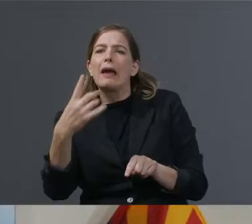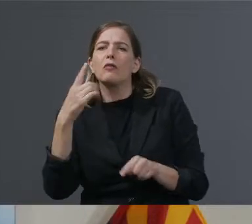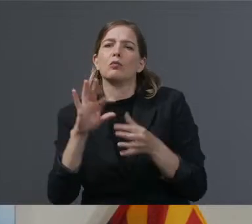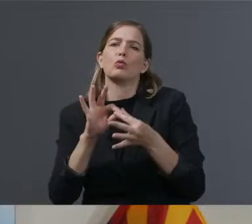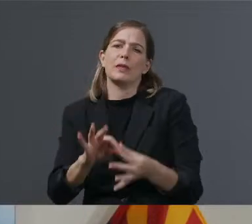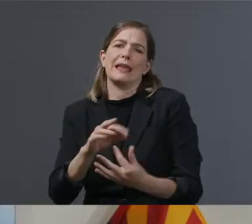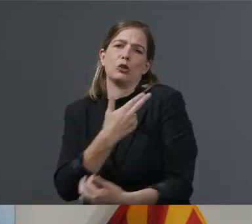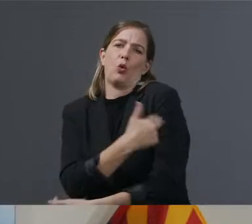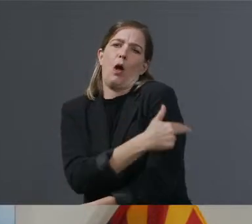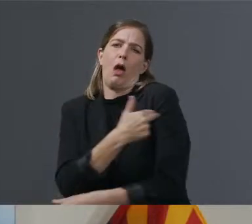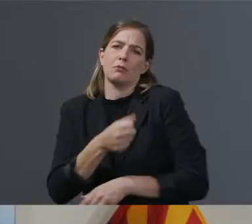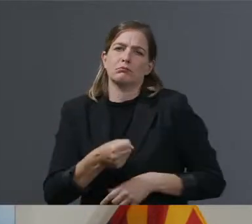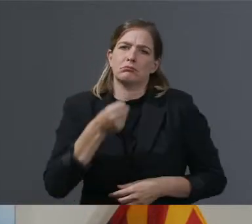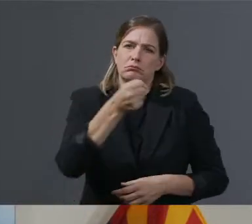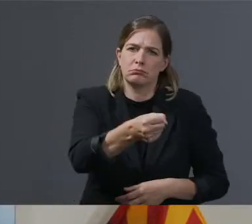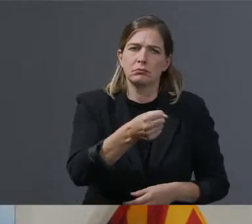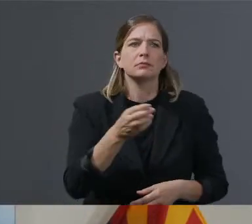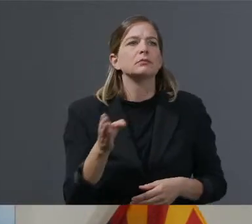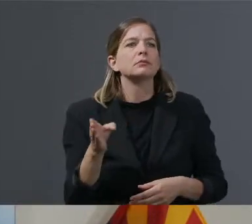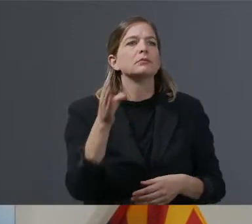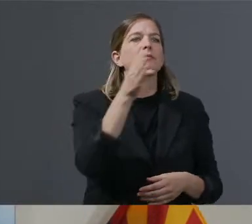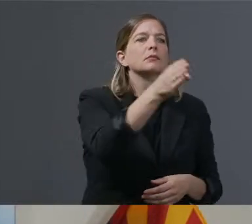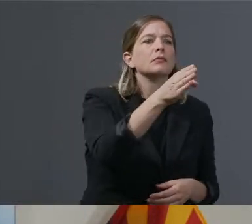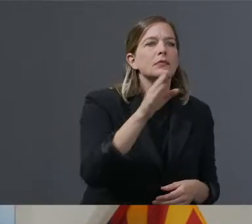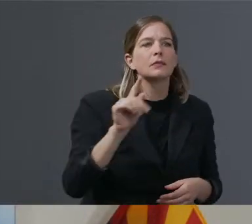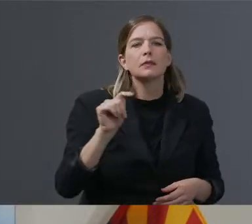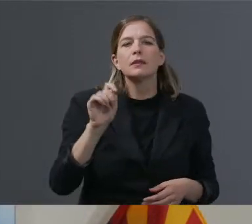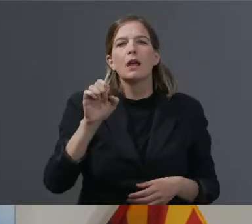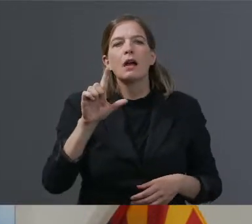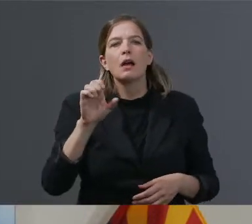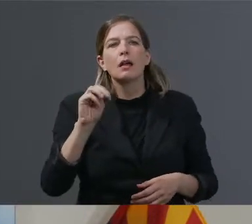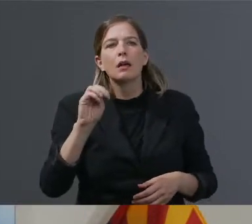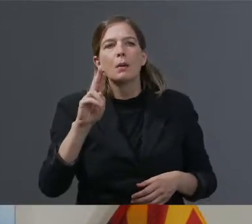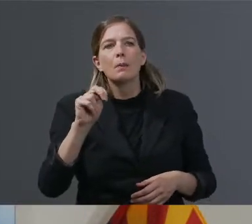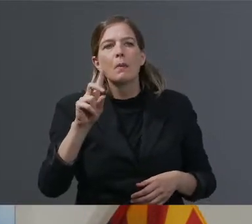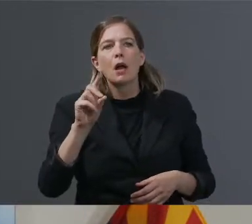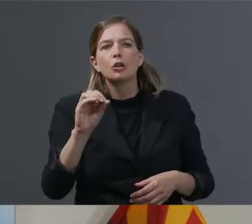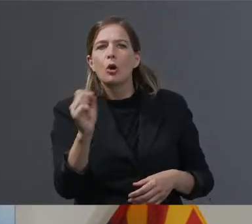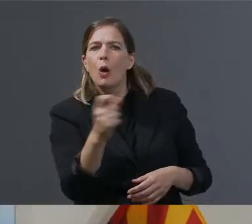is regarding the prisons in Arizona.